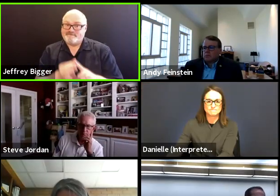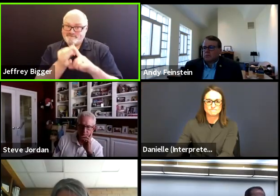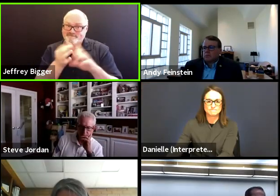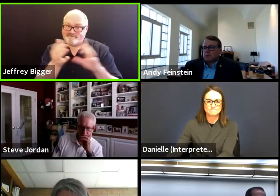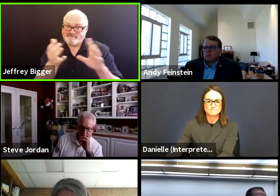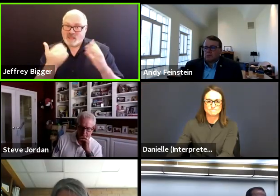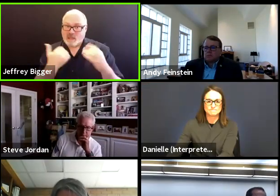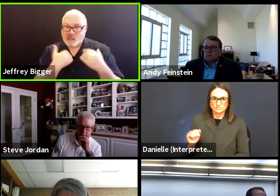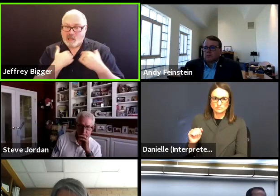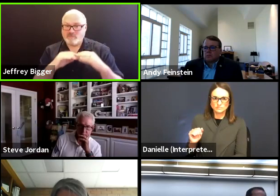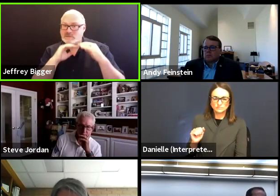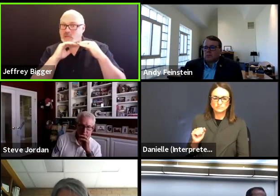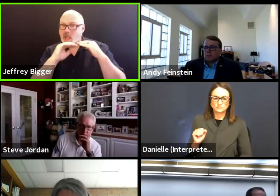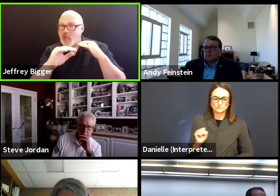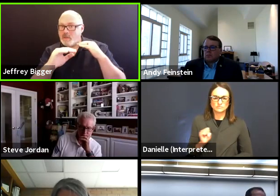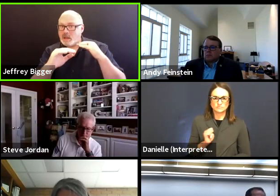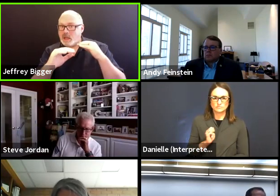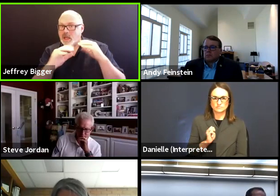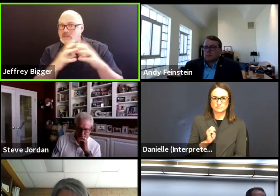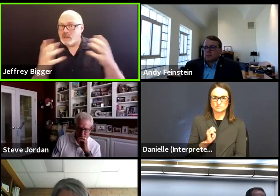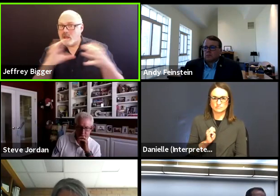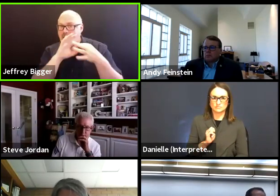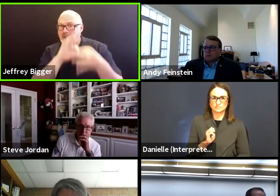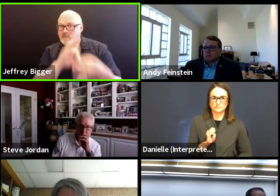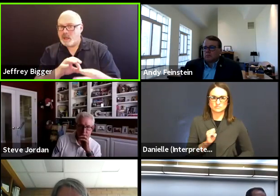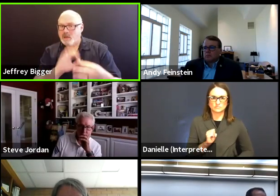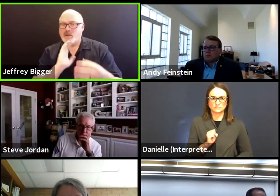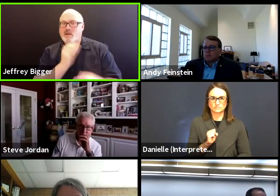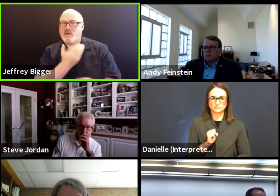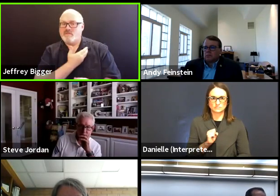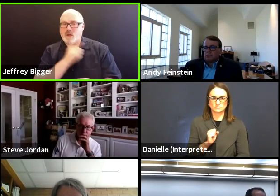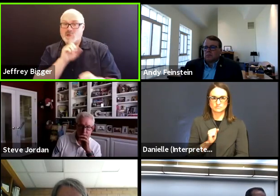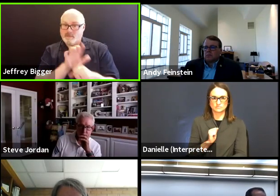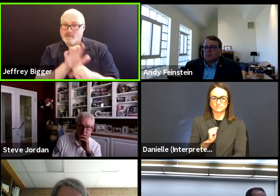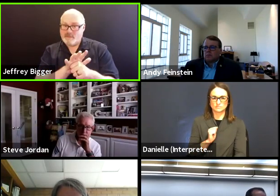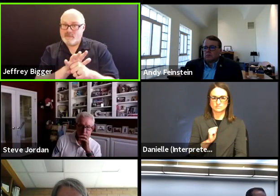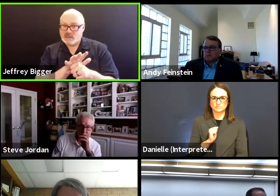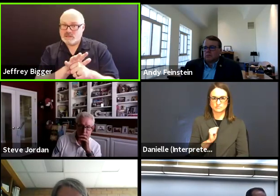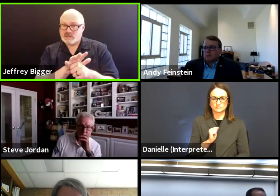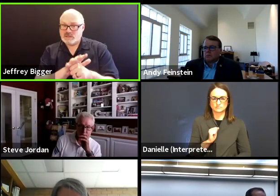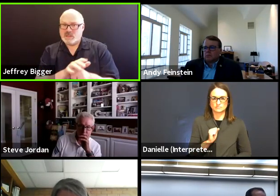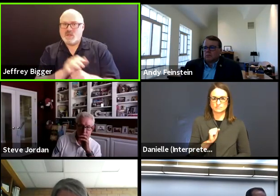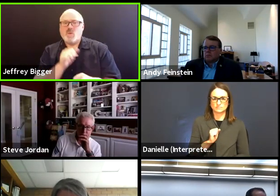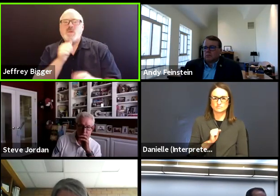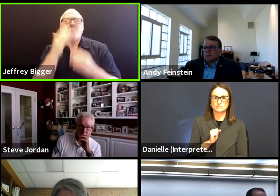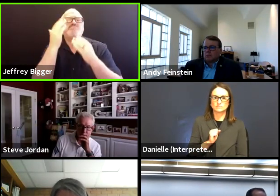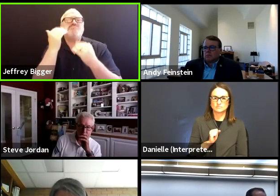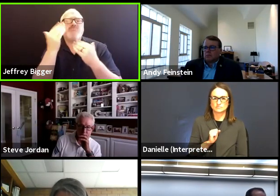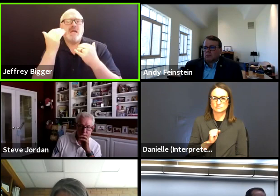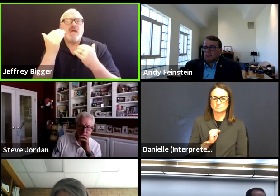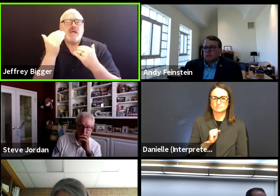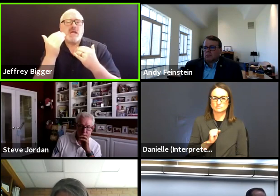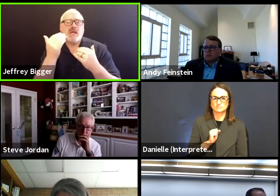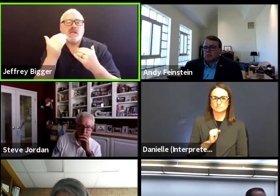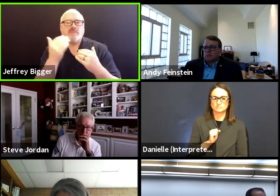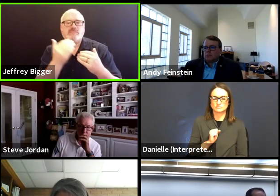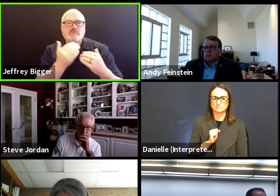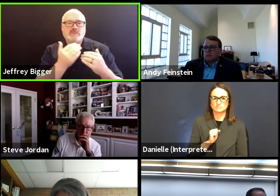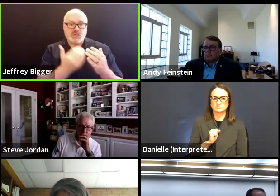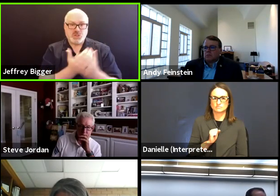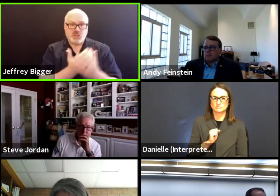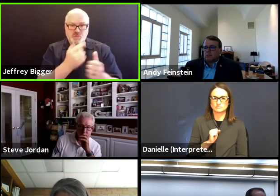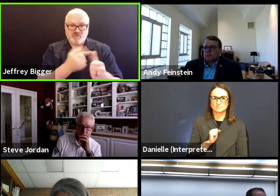have stabilized a lot in terms of our commitments, we do anticipate that between new